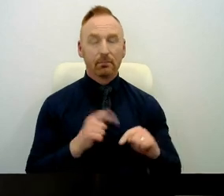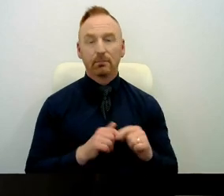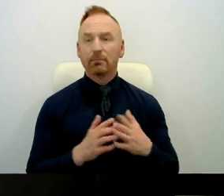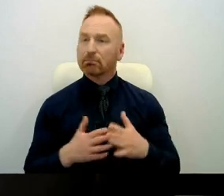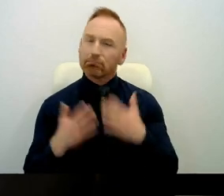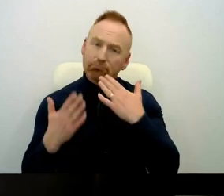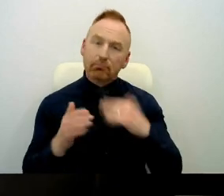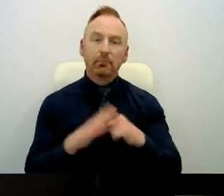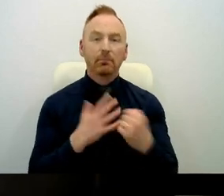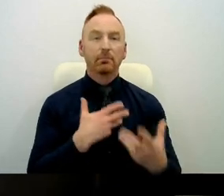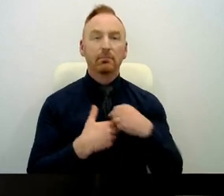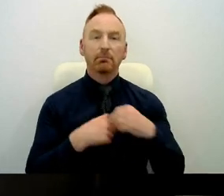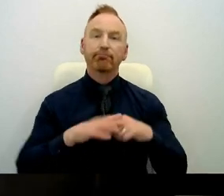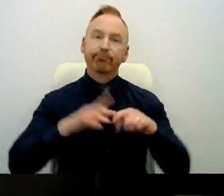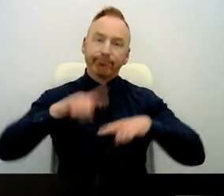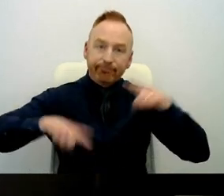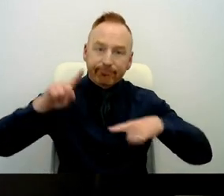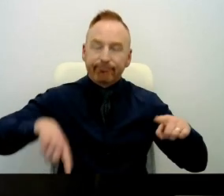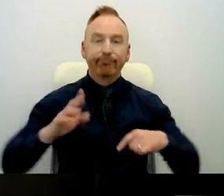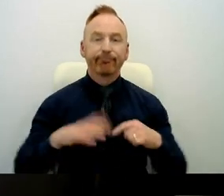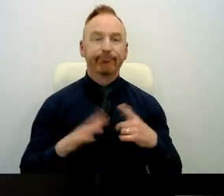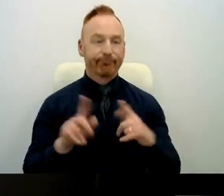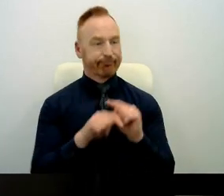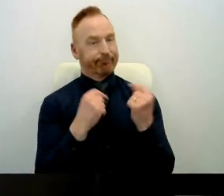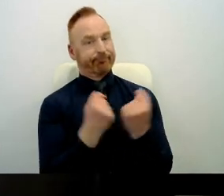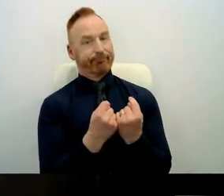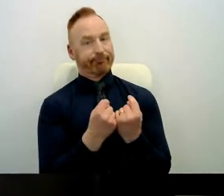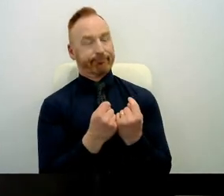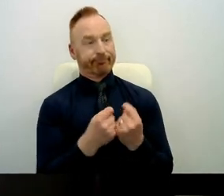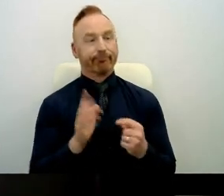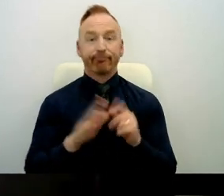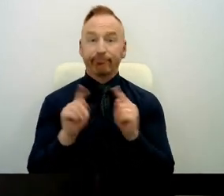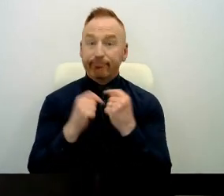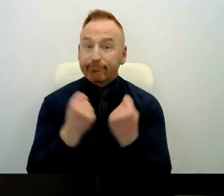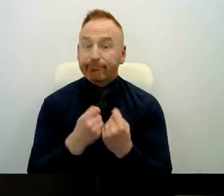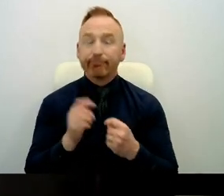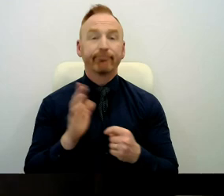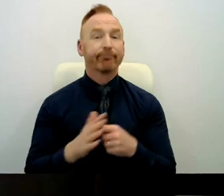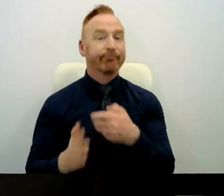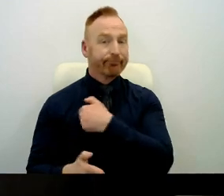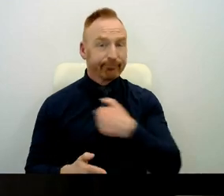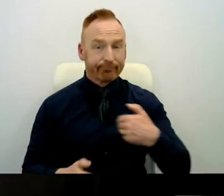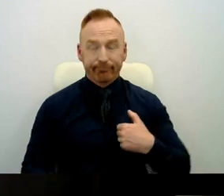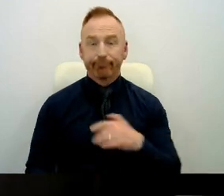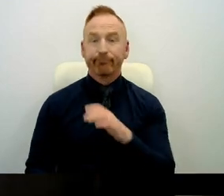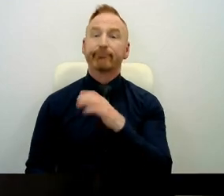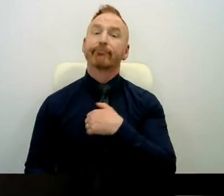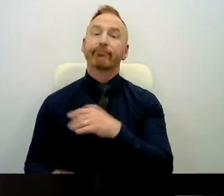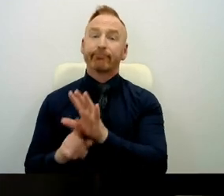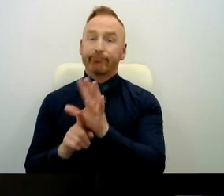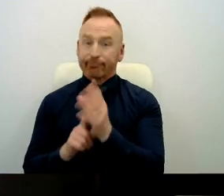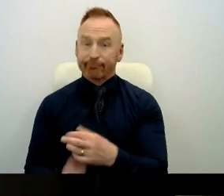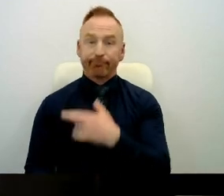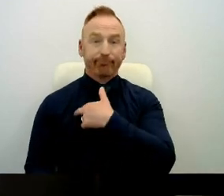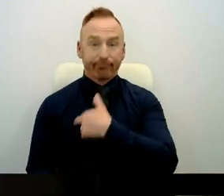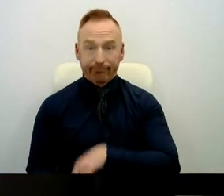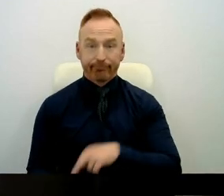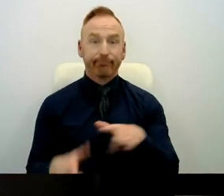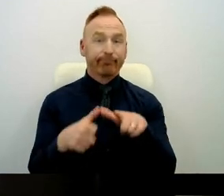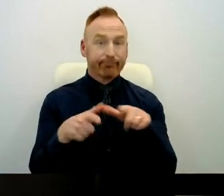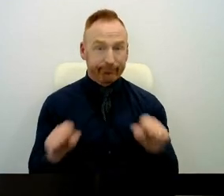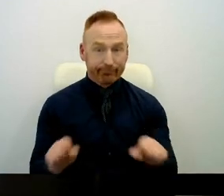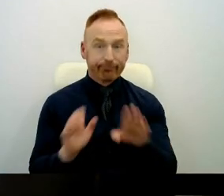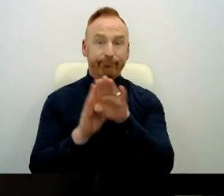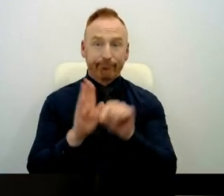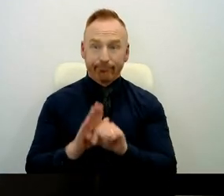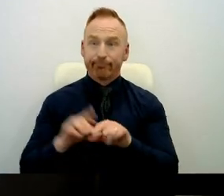very grateful to be part of such a diverse civic team. Our team includes members from many different ethno-cultural, religious, and